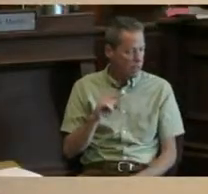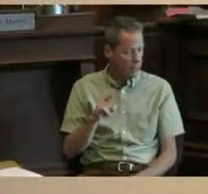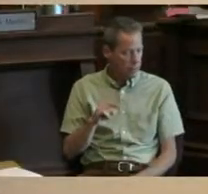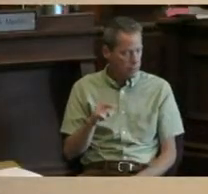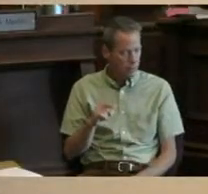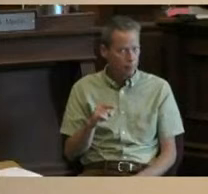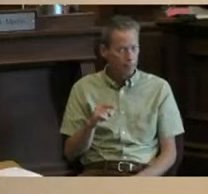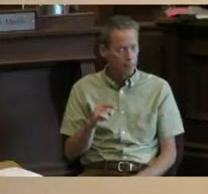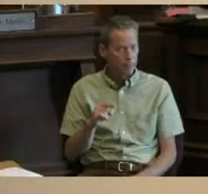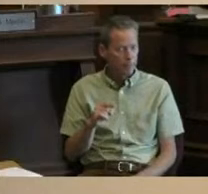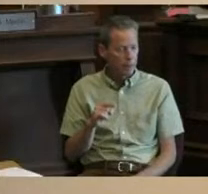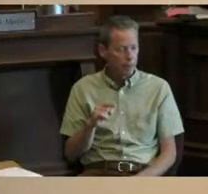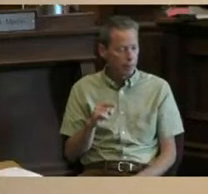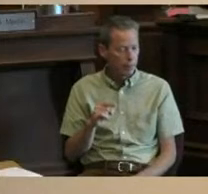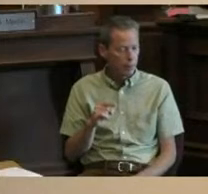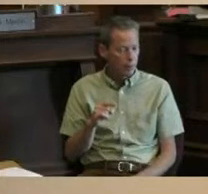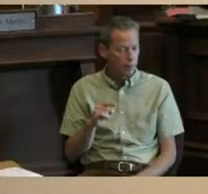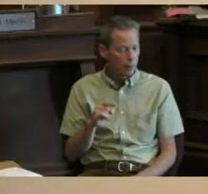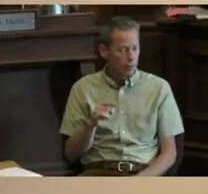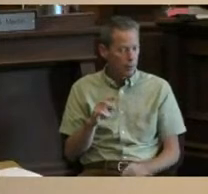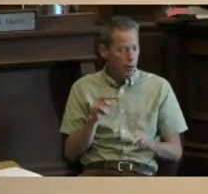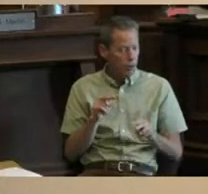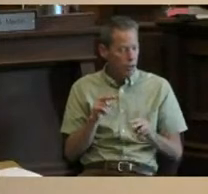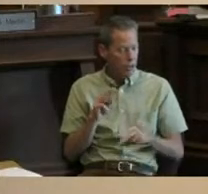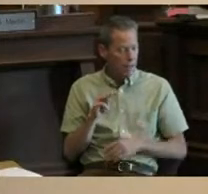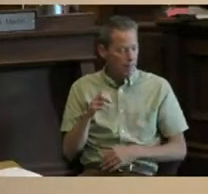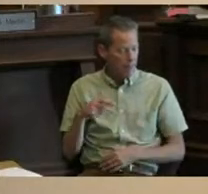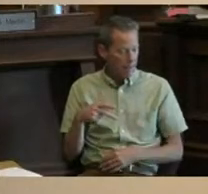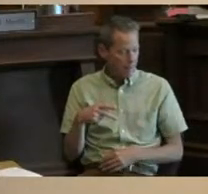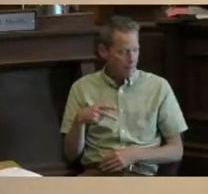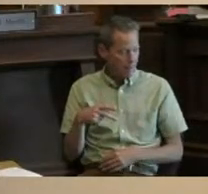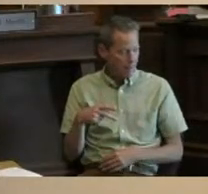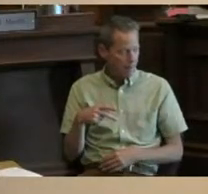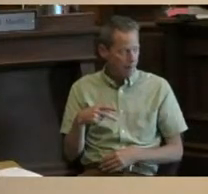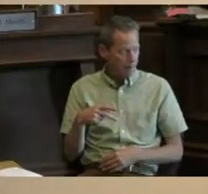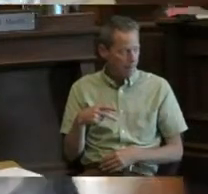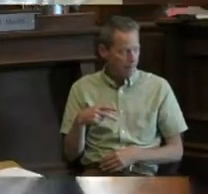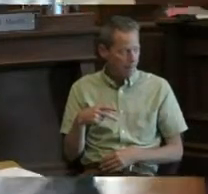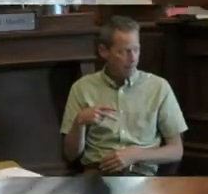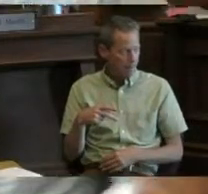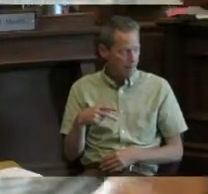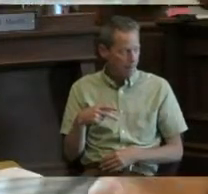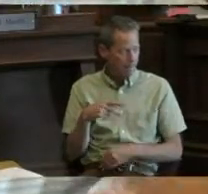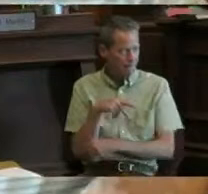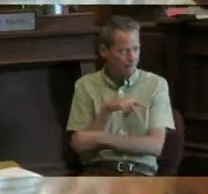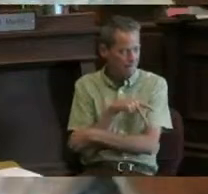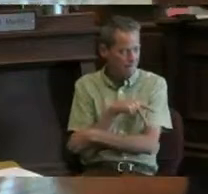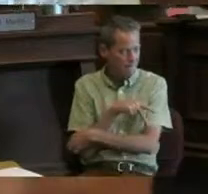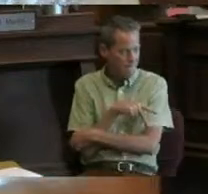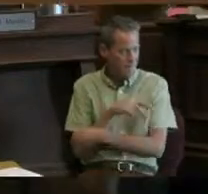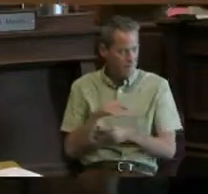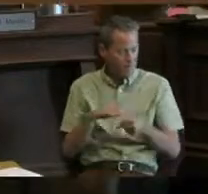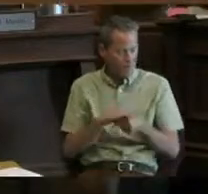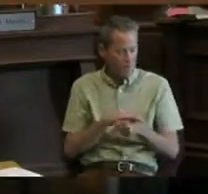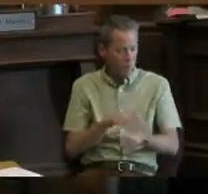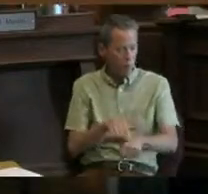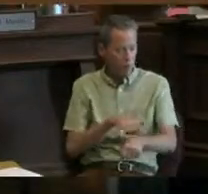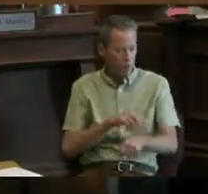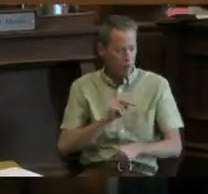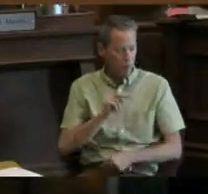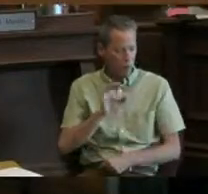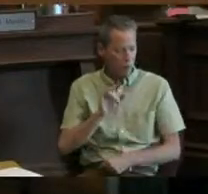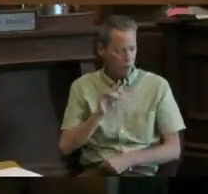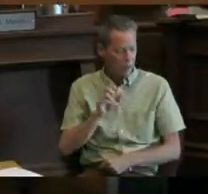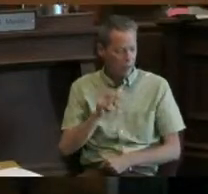So looking at the map, you know, it's extensive. I mean, it's the full length of North Clinton pretty much in the city.